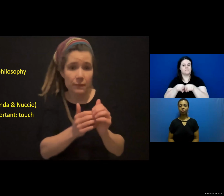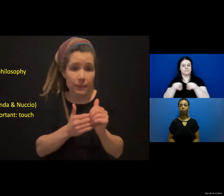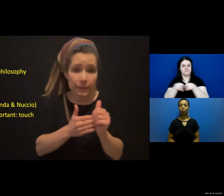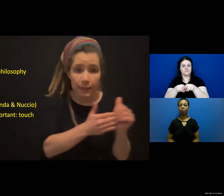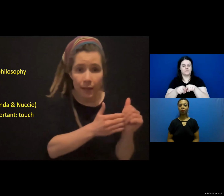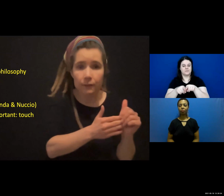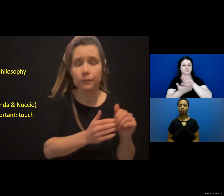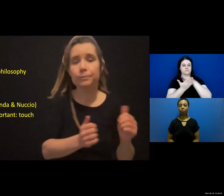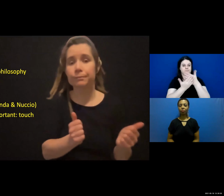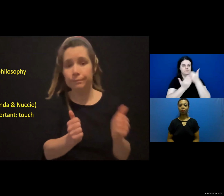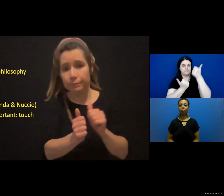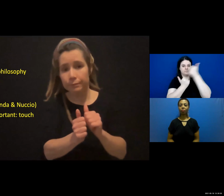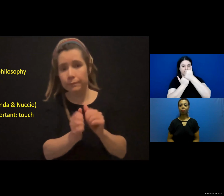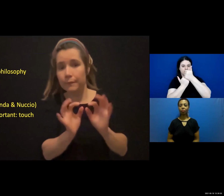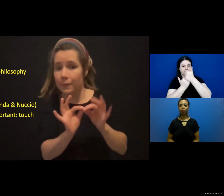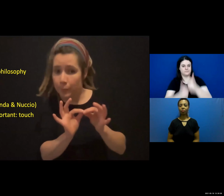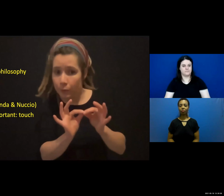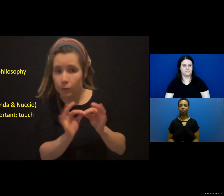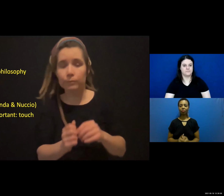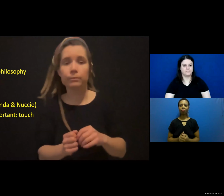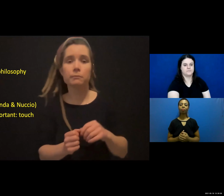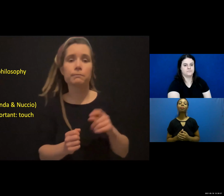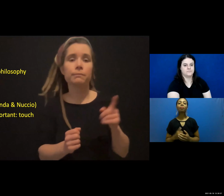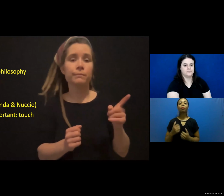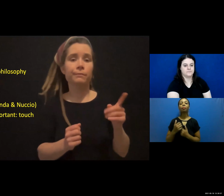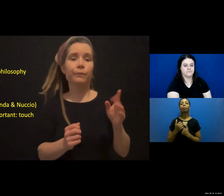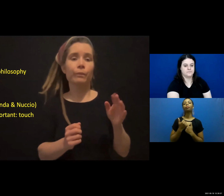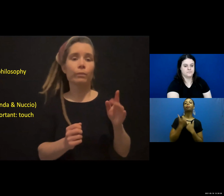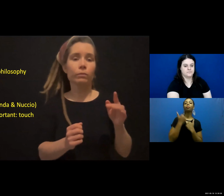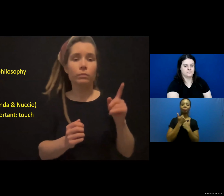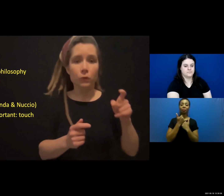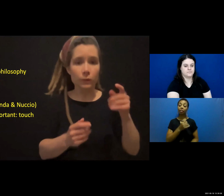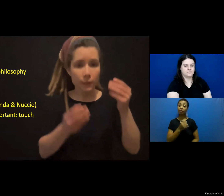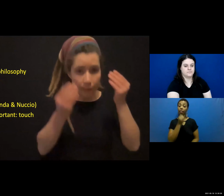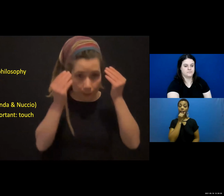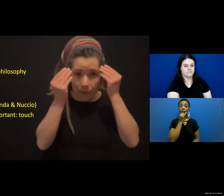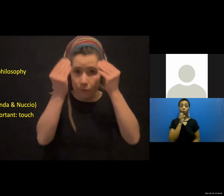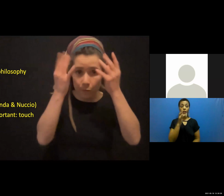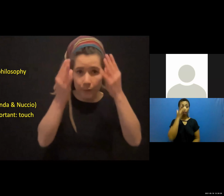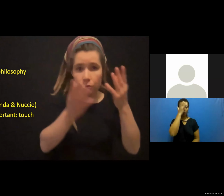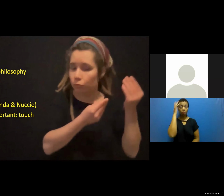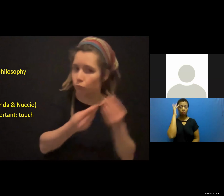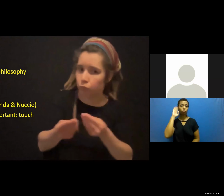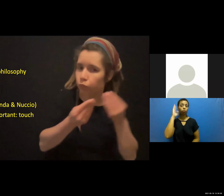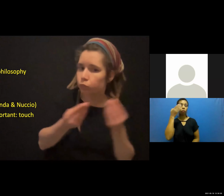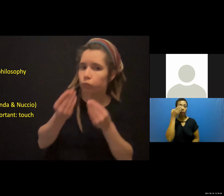For example, if a deaf-blind person is together with a guide or an interpreter,